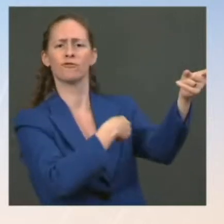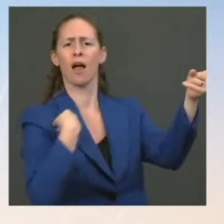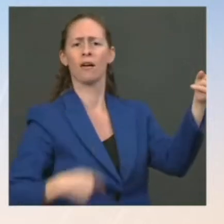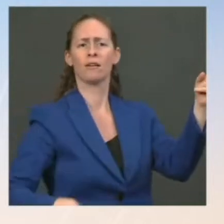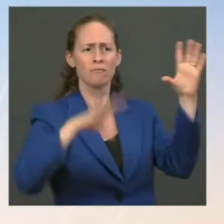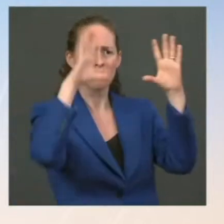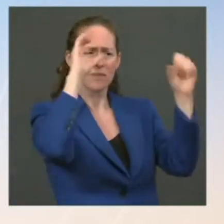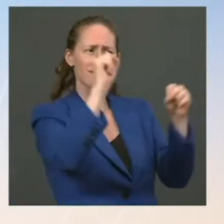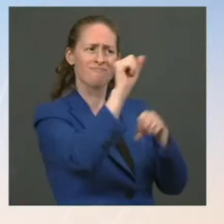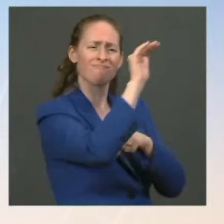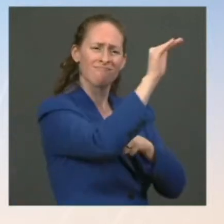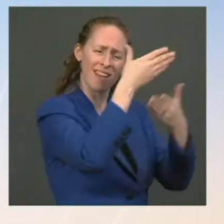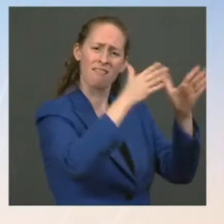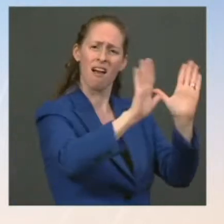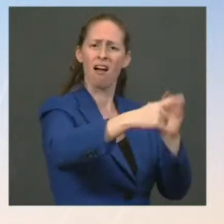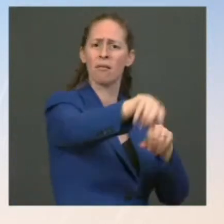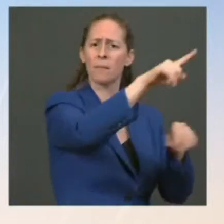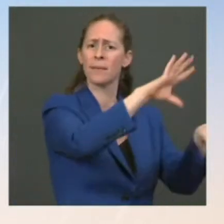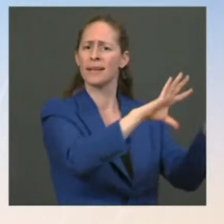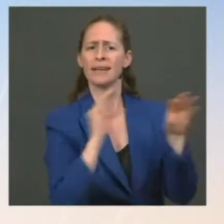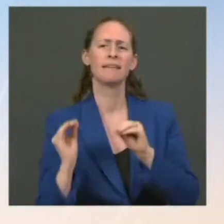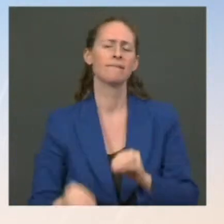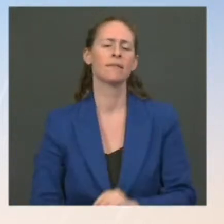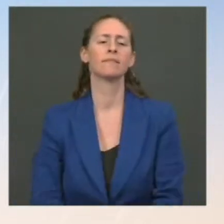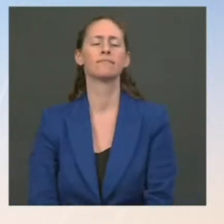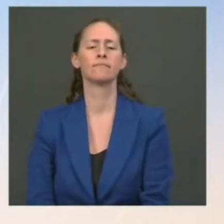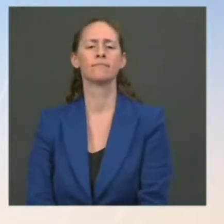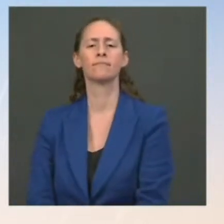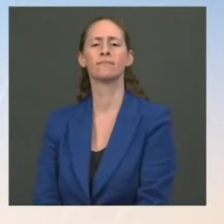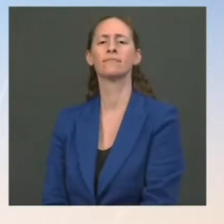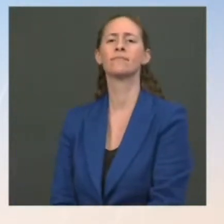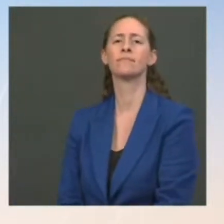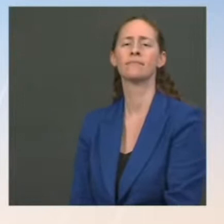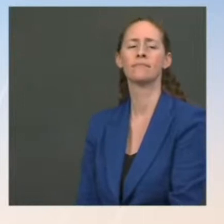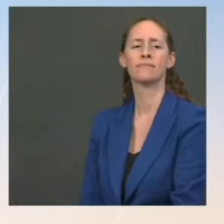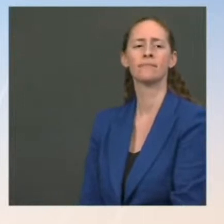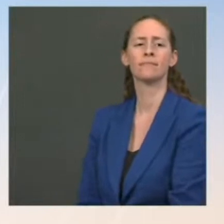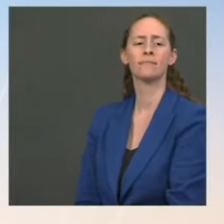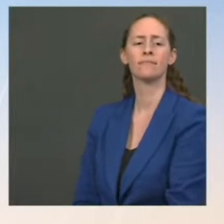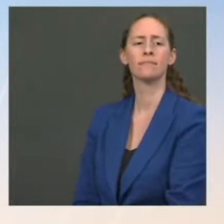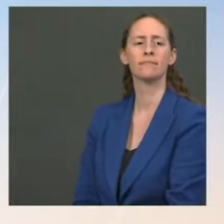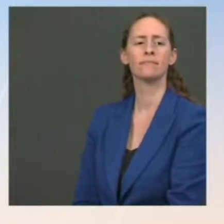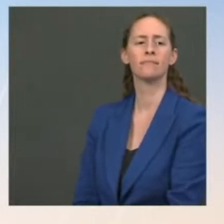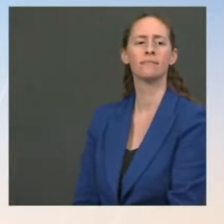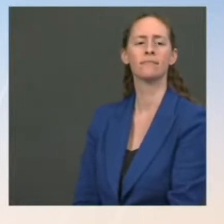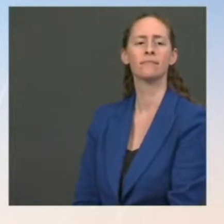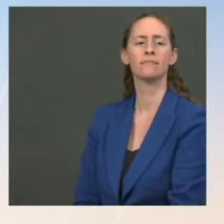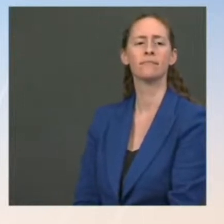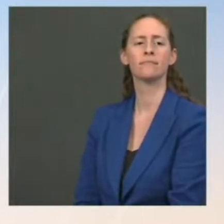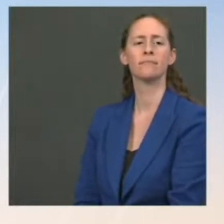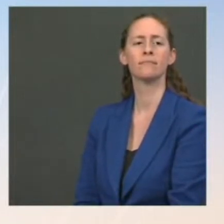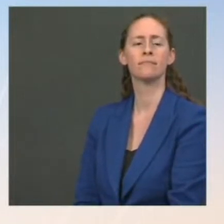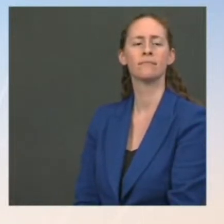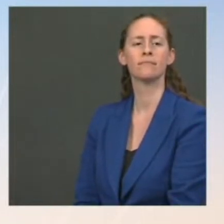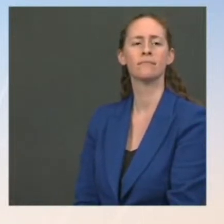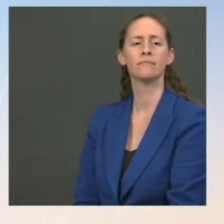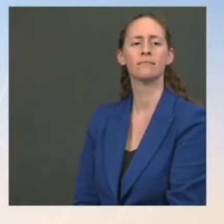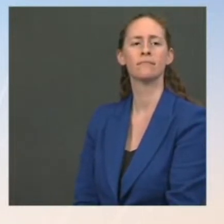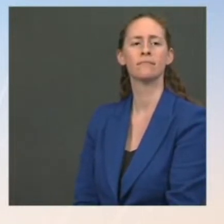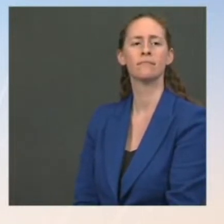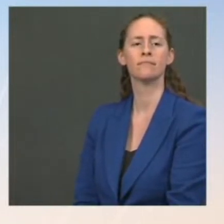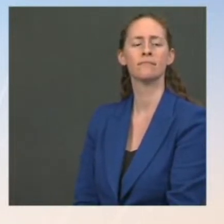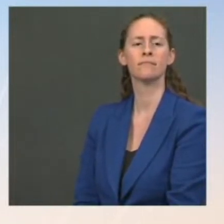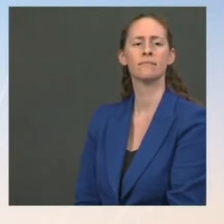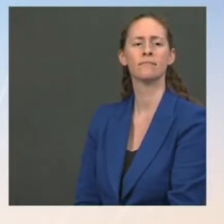home. And the action here, deferring the charges linked to the release of the two